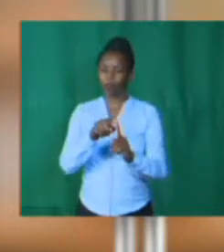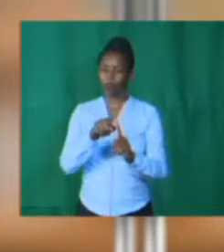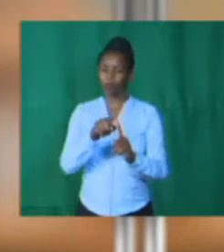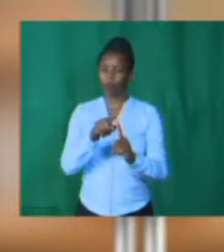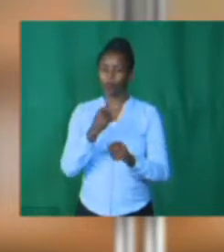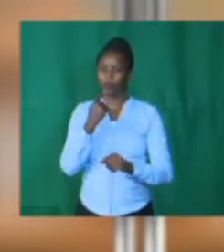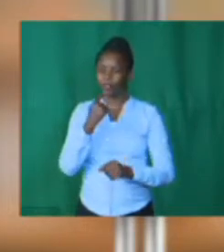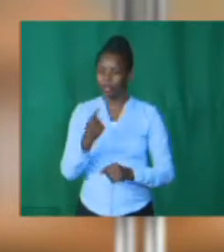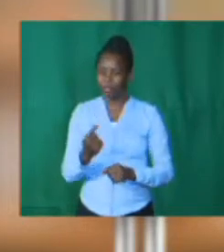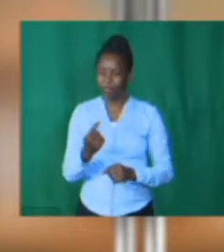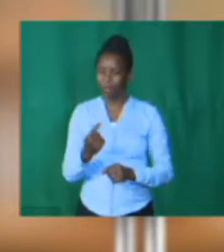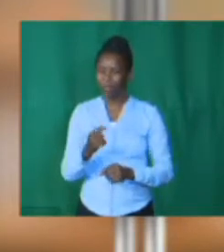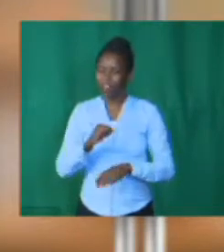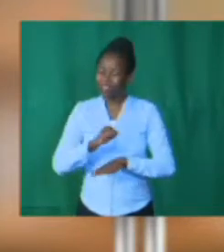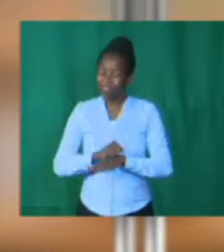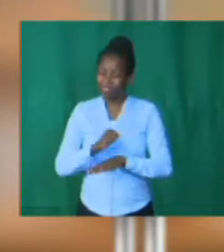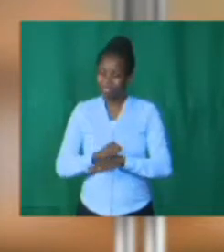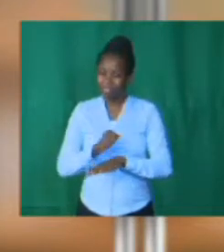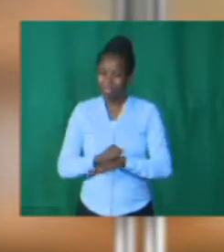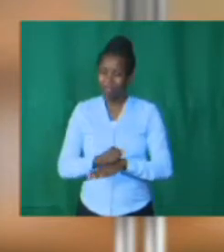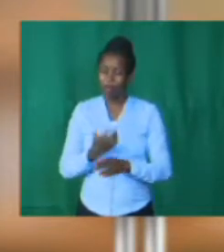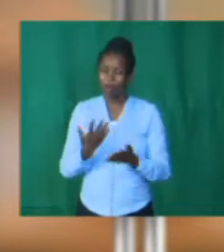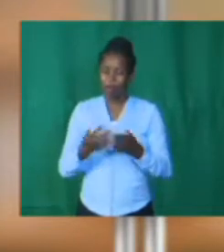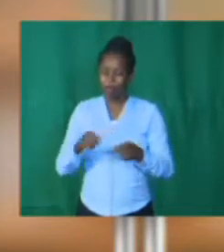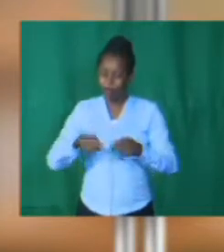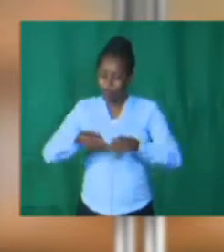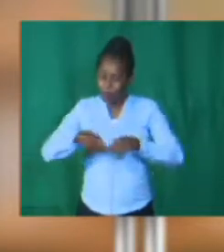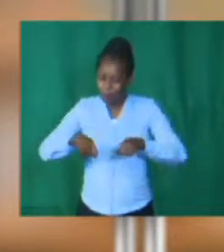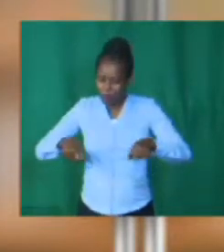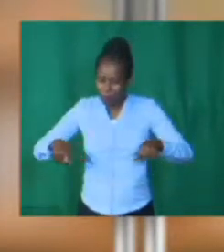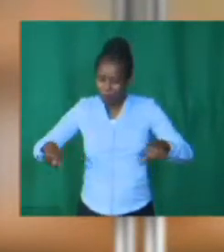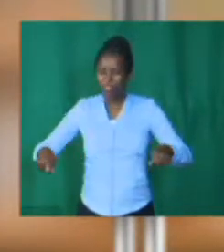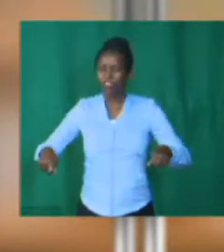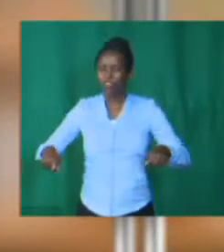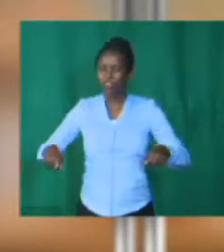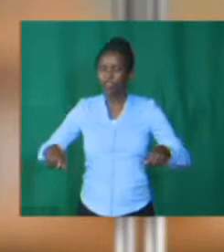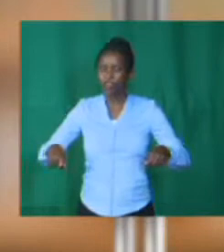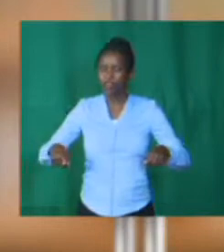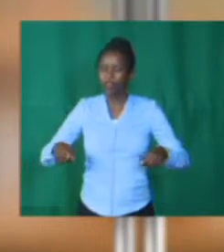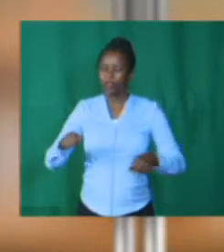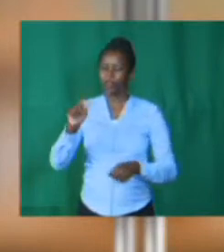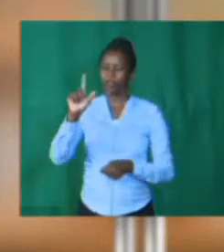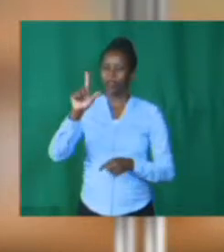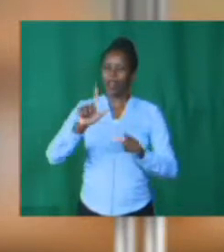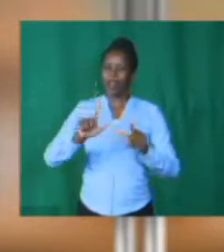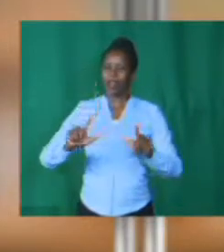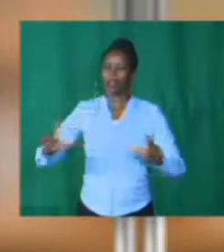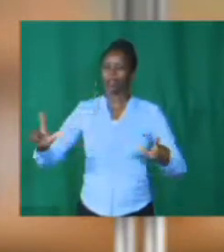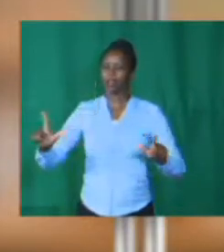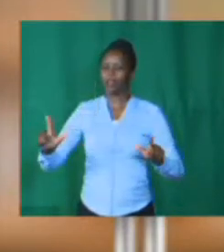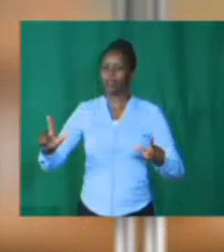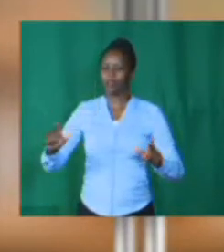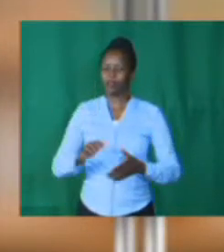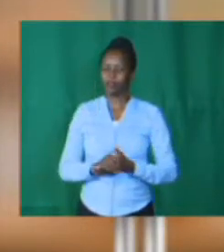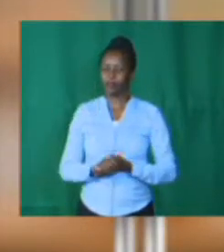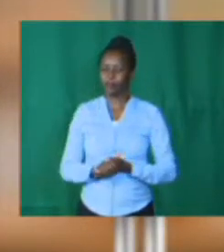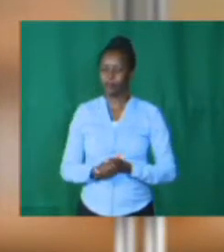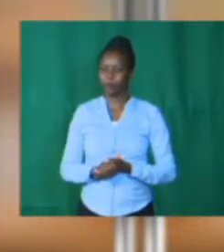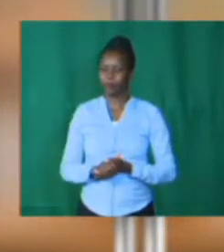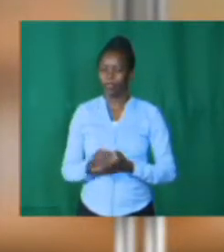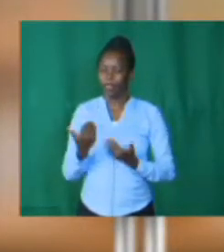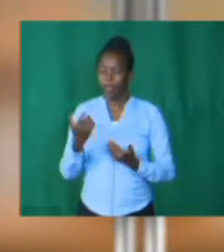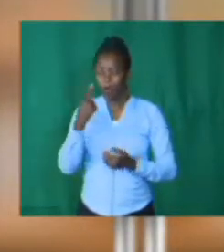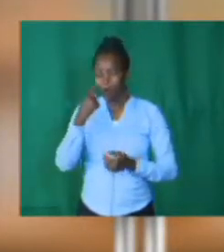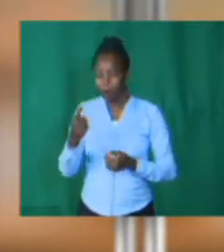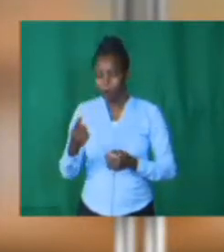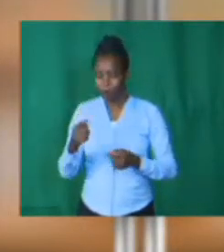I've said, we should be able to find the length of a line segment. So let's start now. Look at these lines, these following